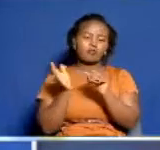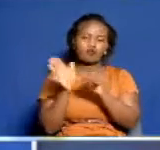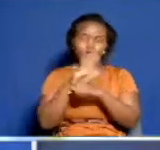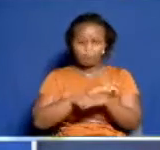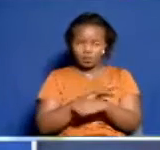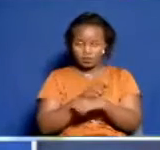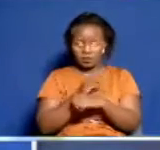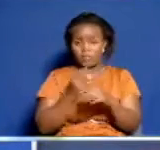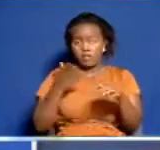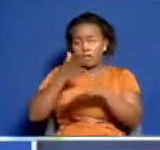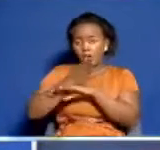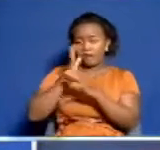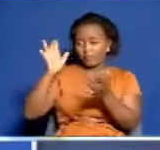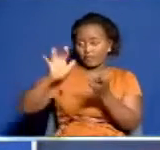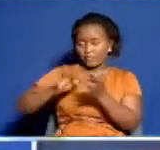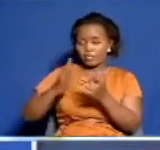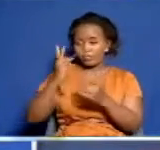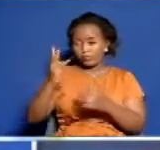from a sample size of